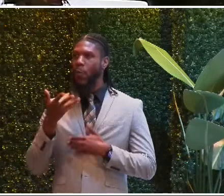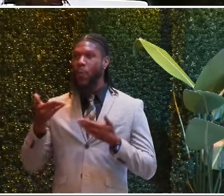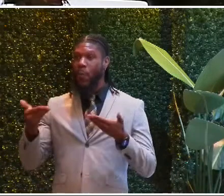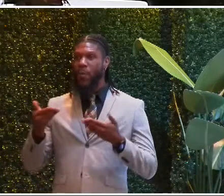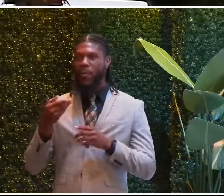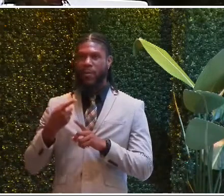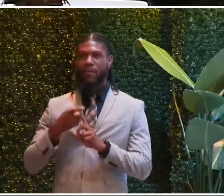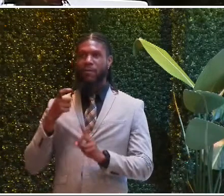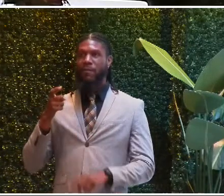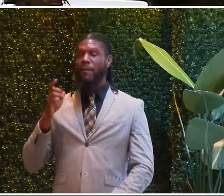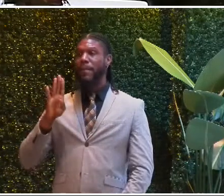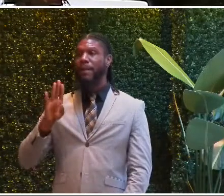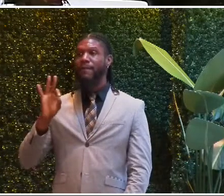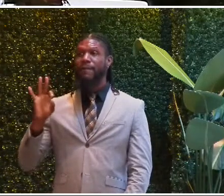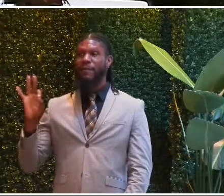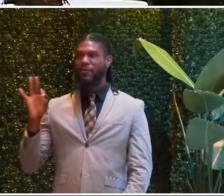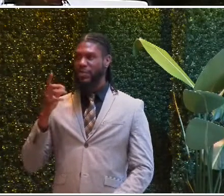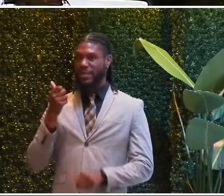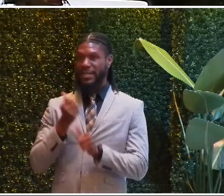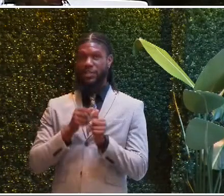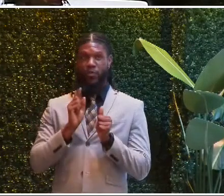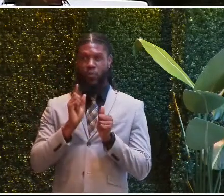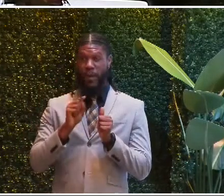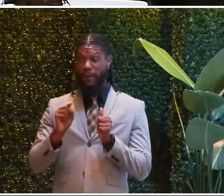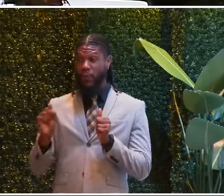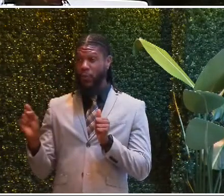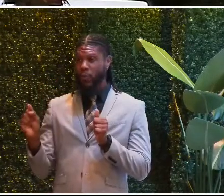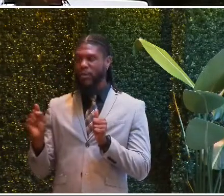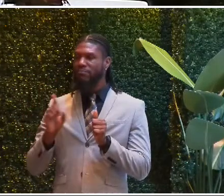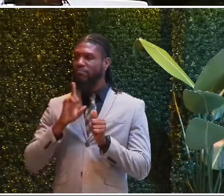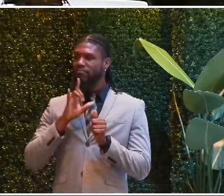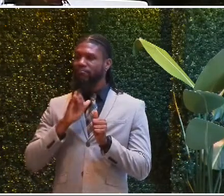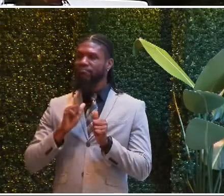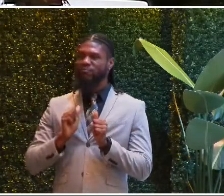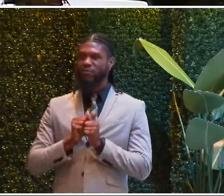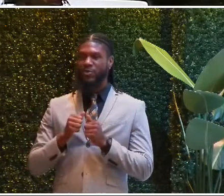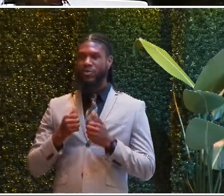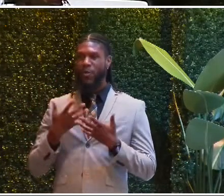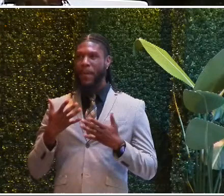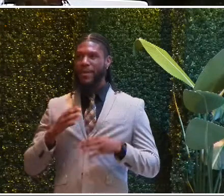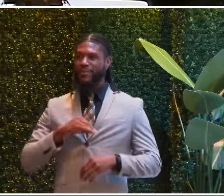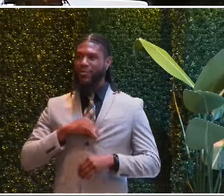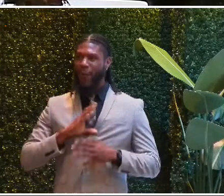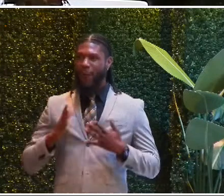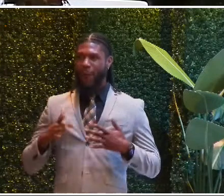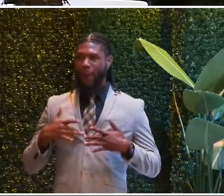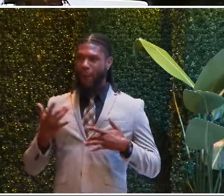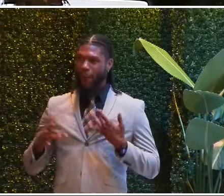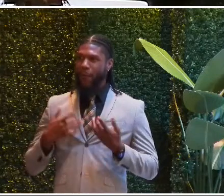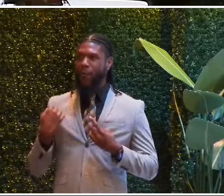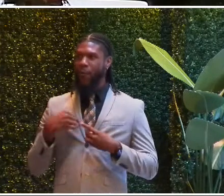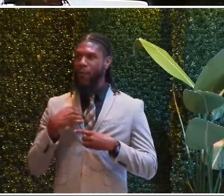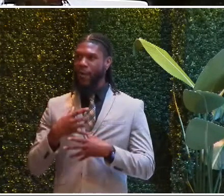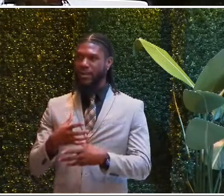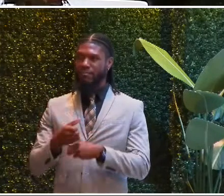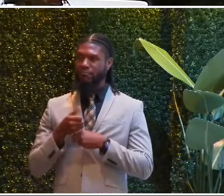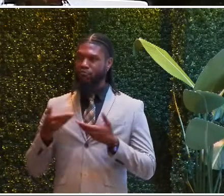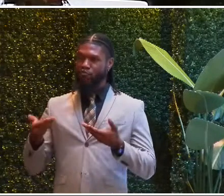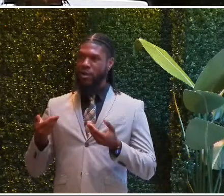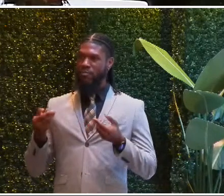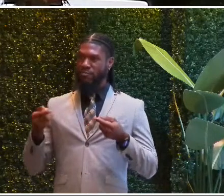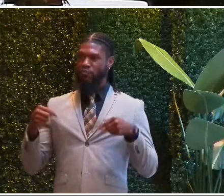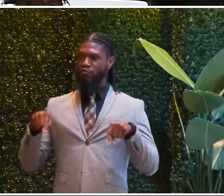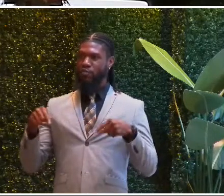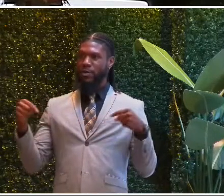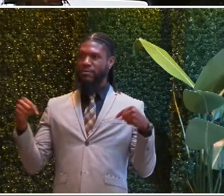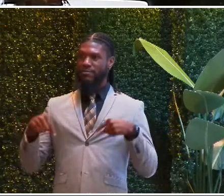from Black Feminist Future to each one of you. It is with joy that we receive you. We really want